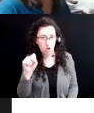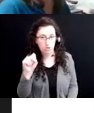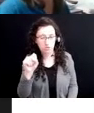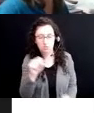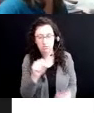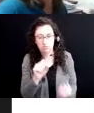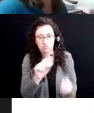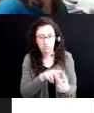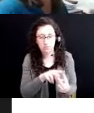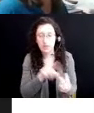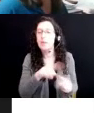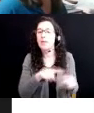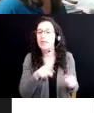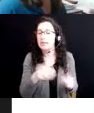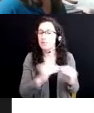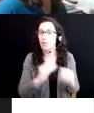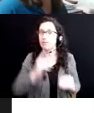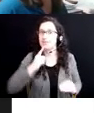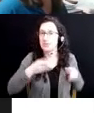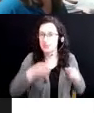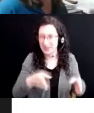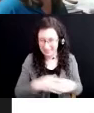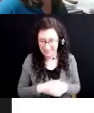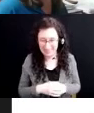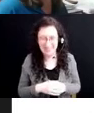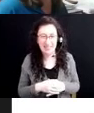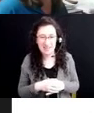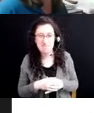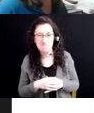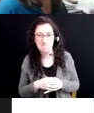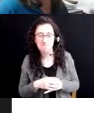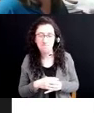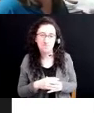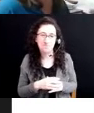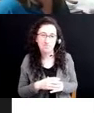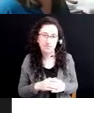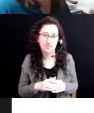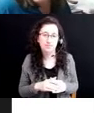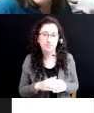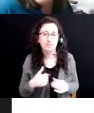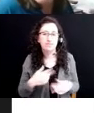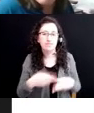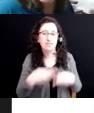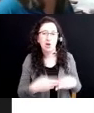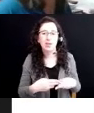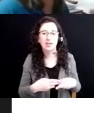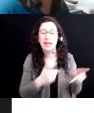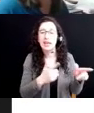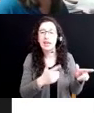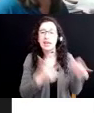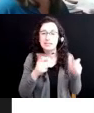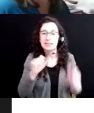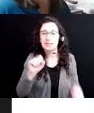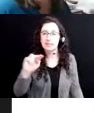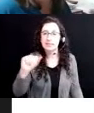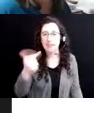actually one method of I like to call it the Insta-Snag method. This is